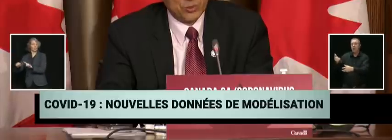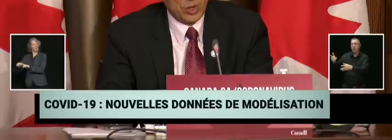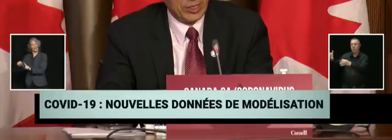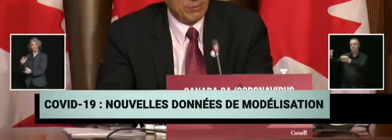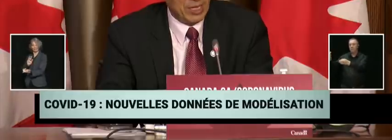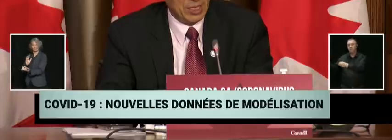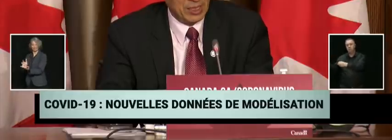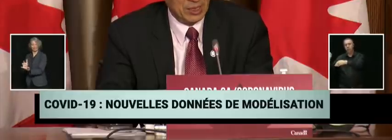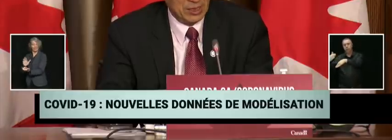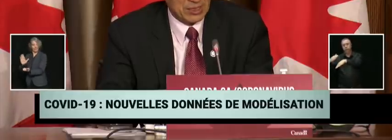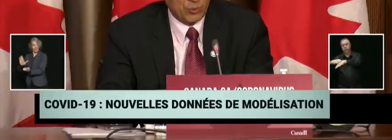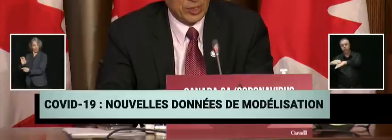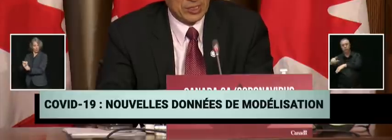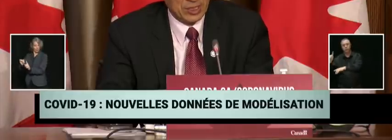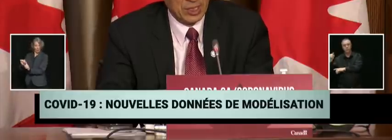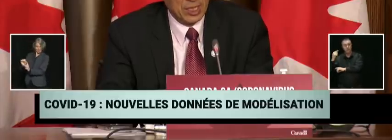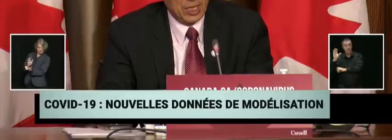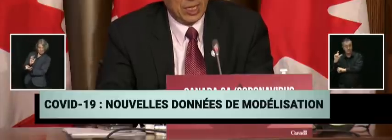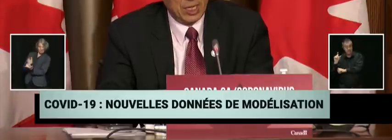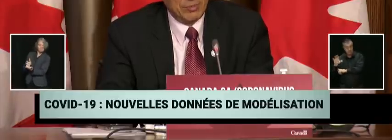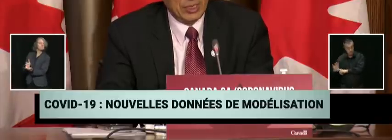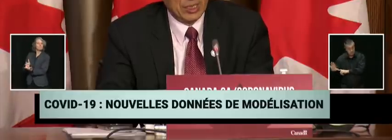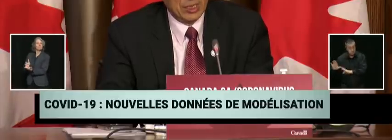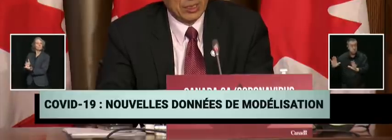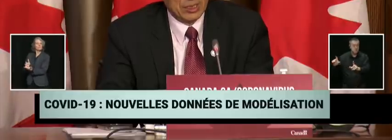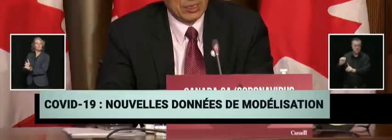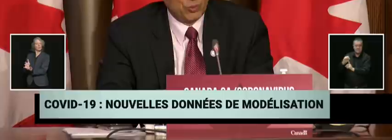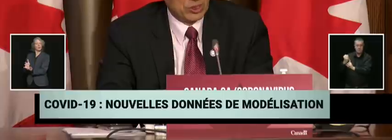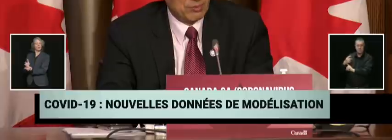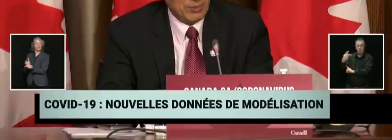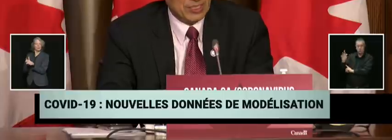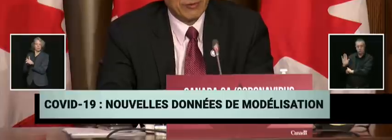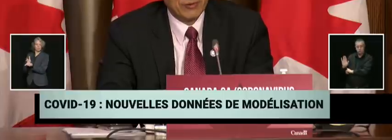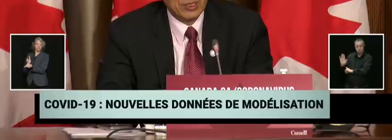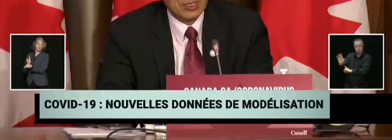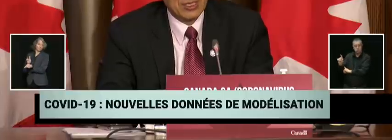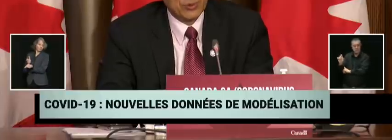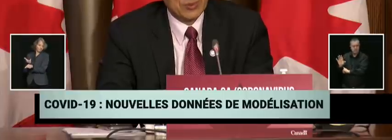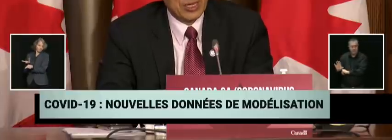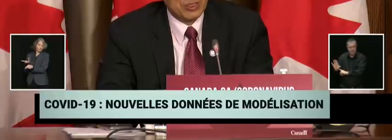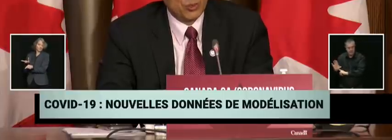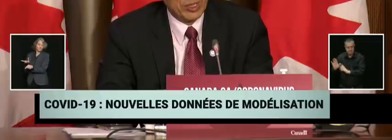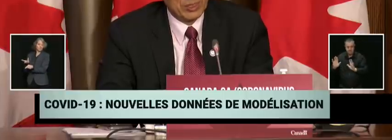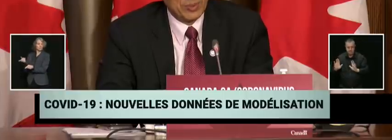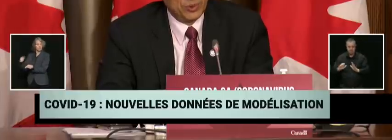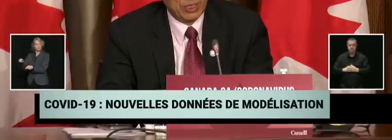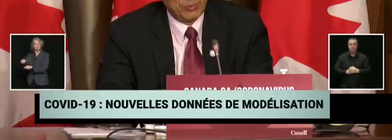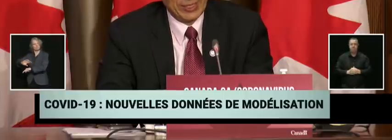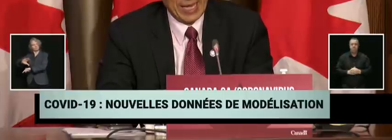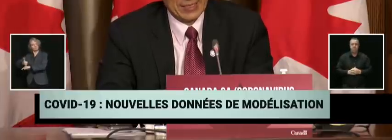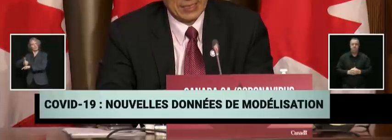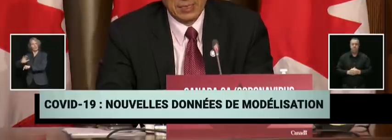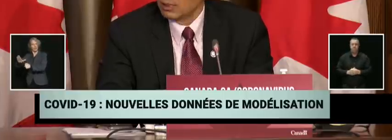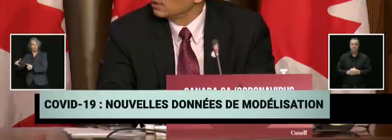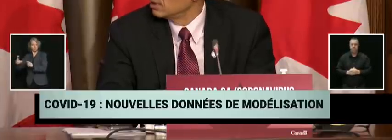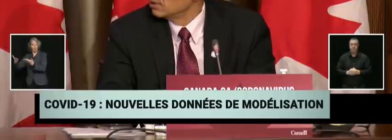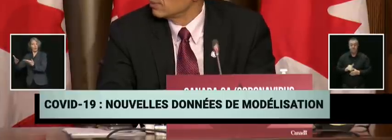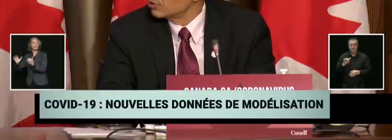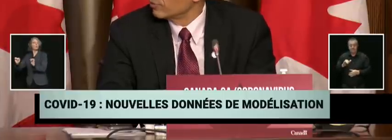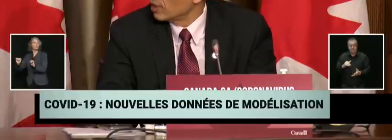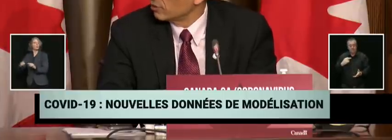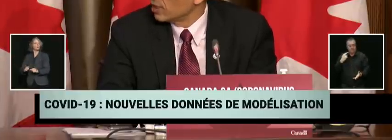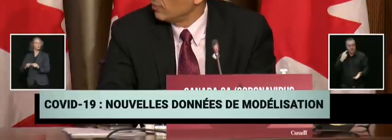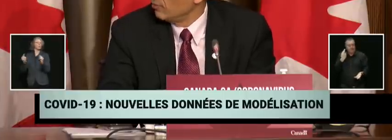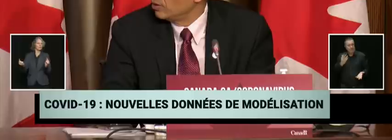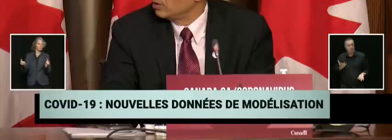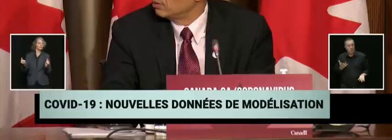and that's why it may, in some ways, be somewhat maybe different in some respects to what has been put out by NACI. I'm